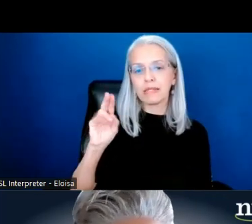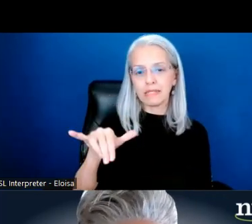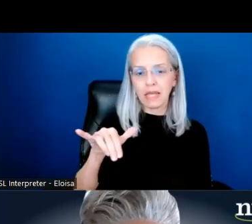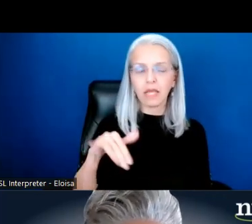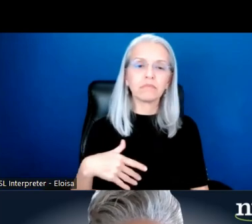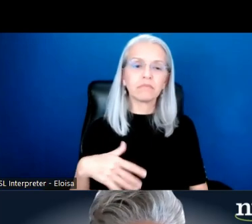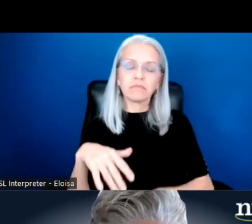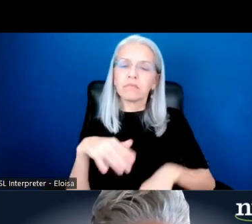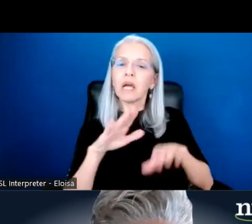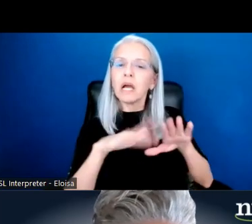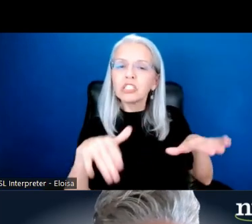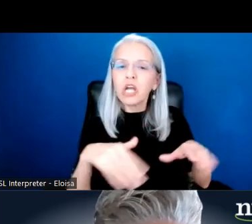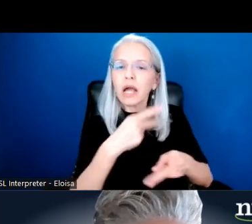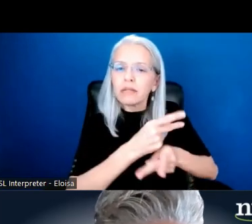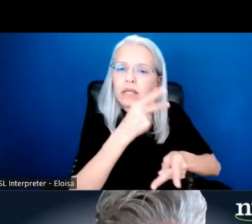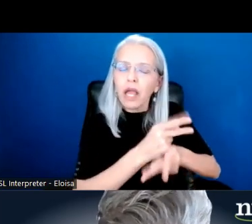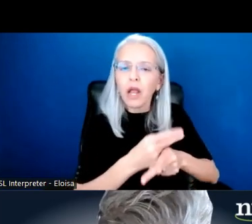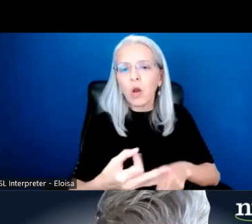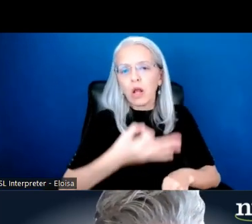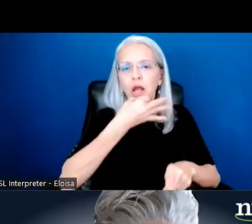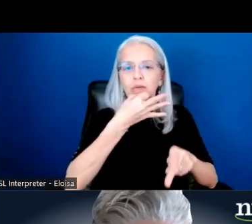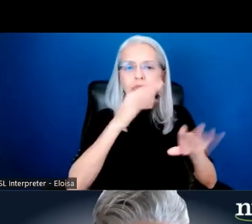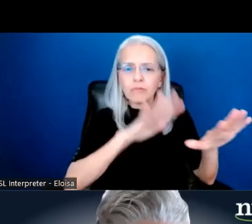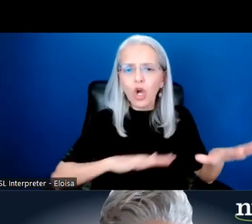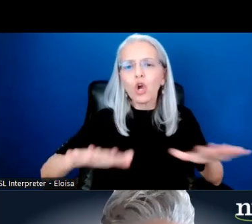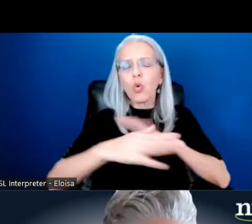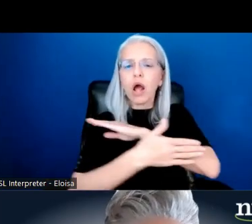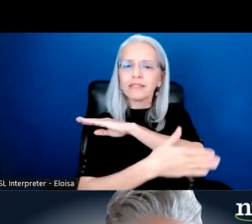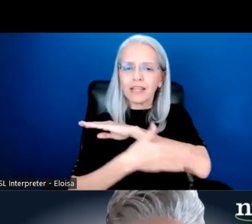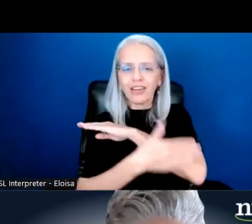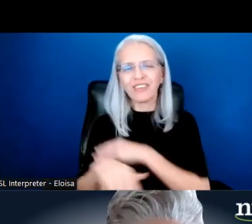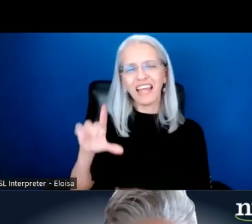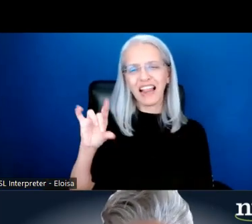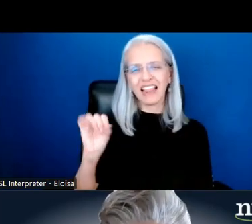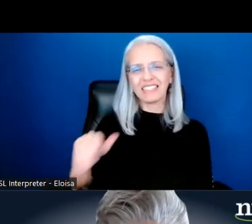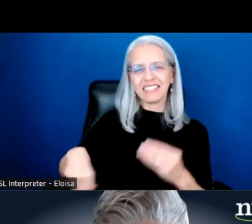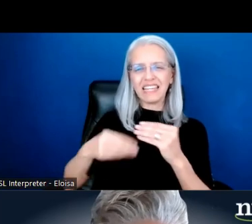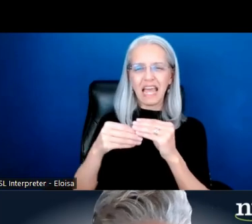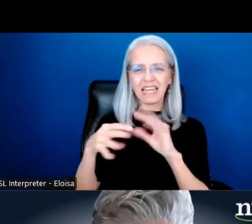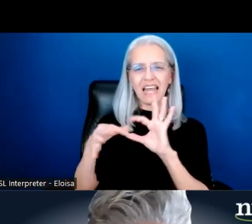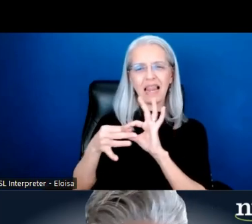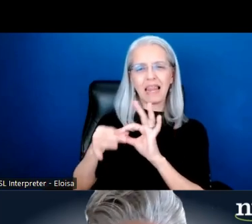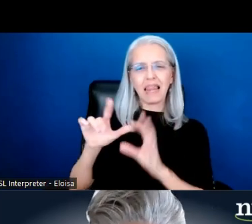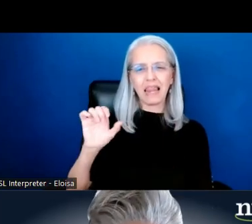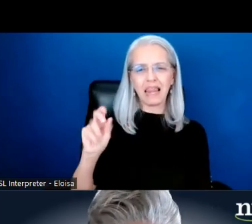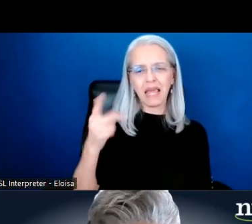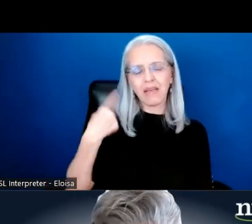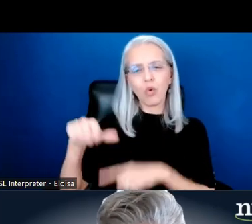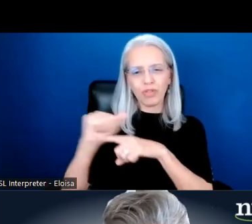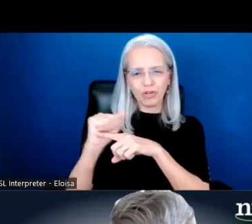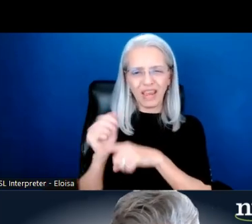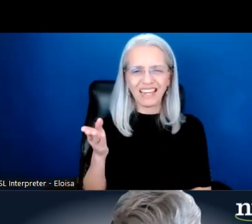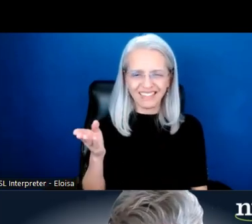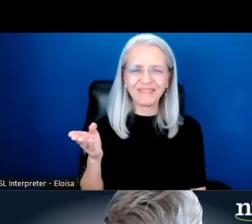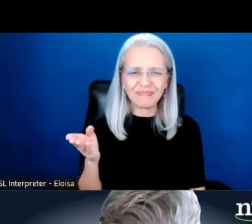welfare and mental health organizations across the country. And Lisa is putting the links in there about the training as well,